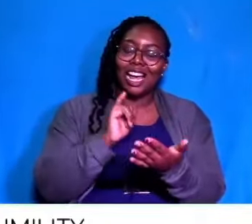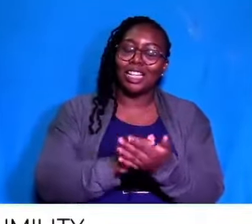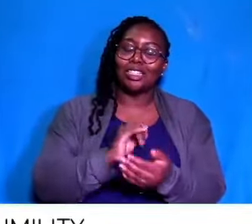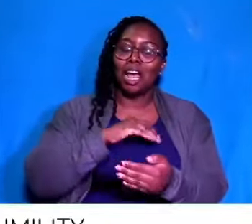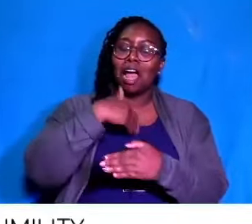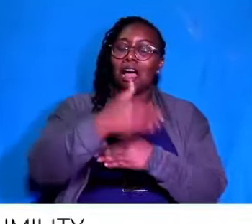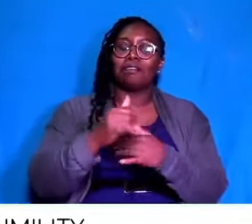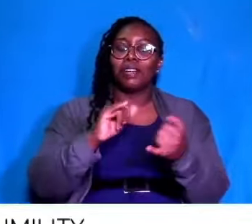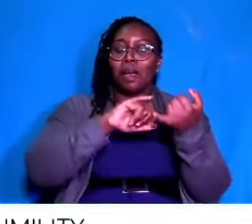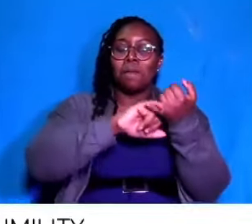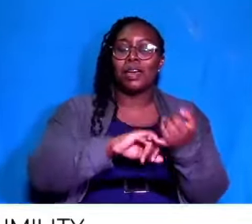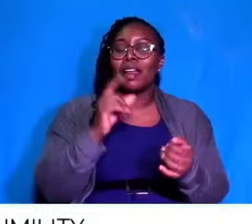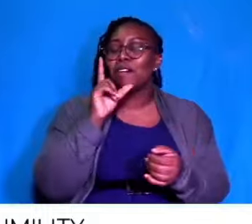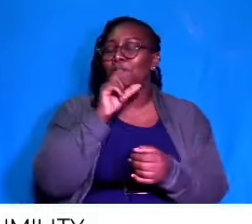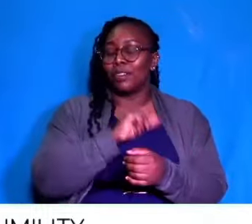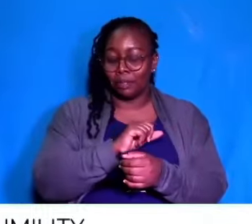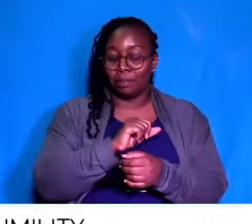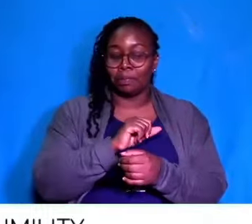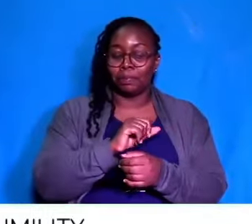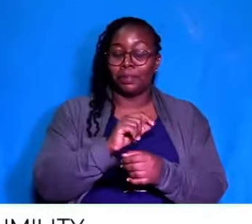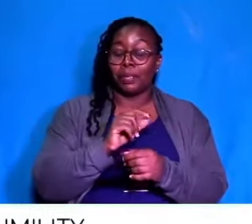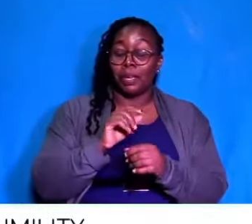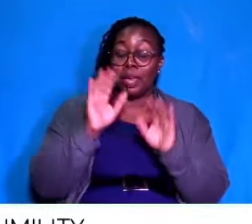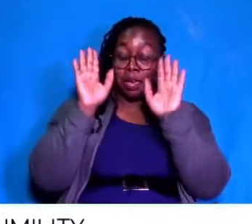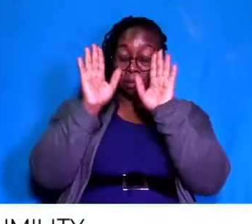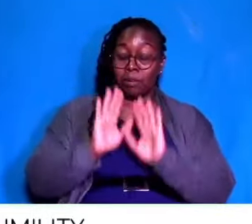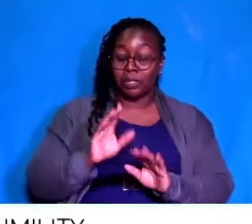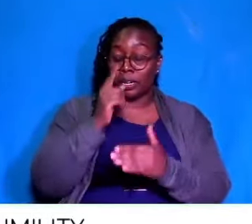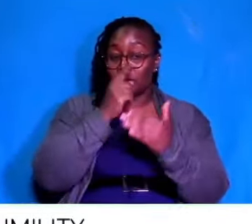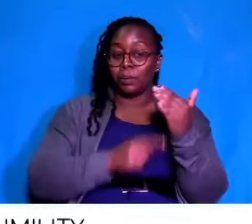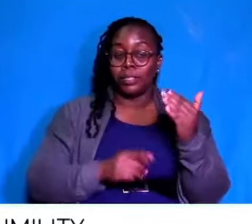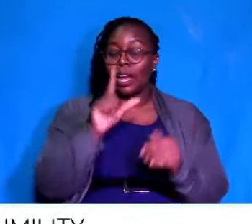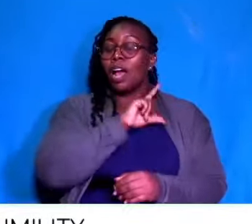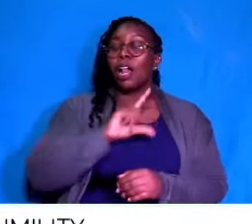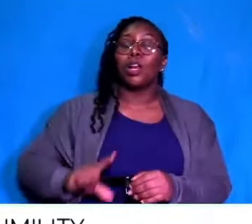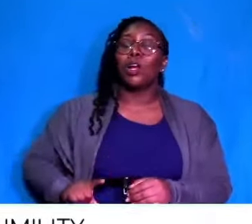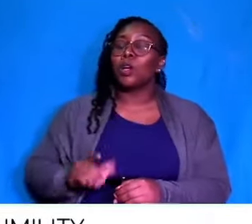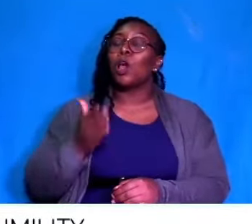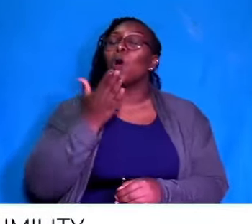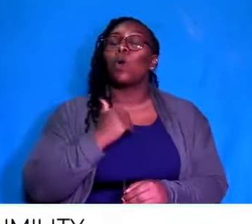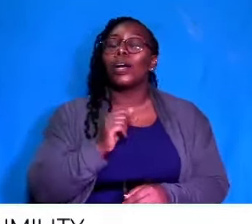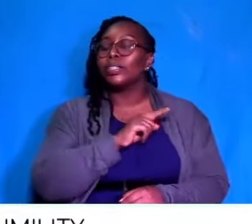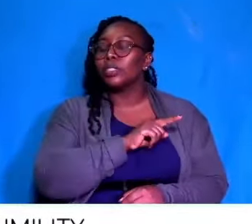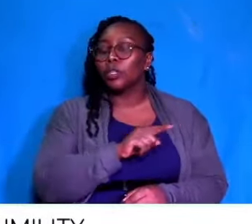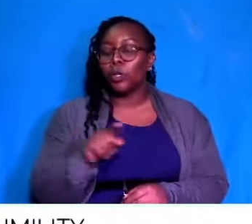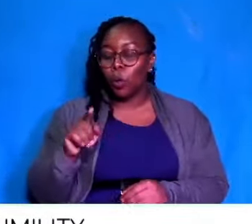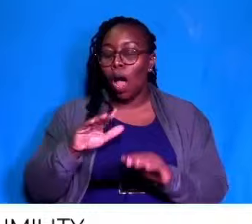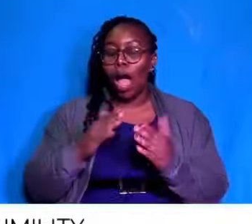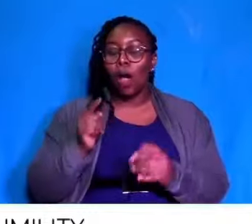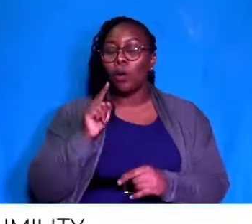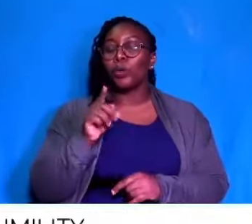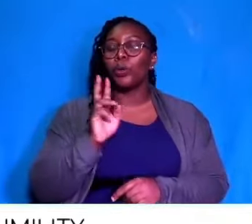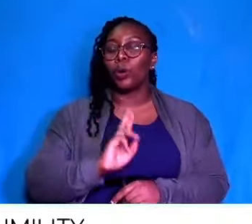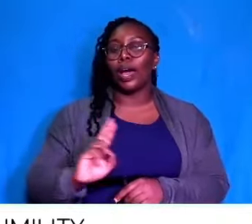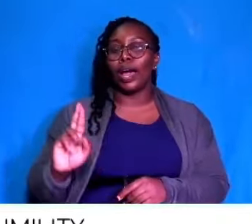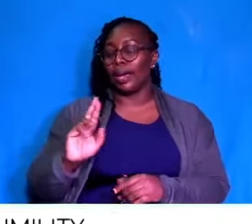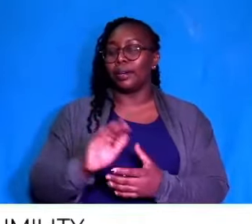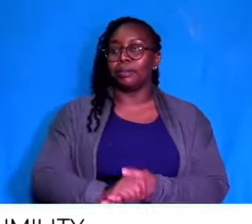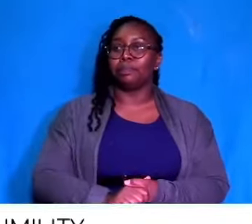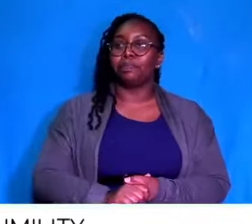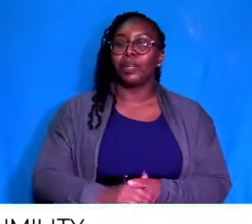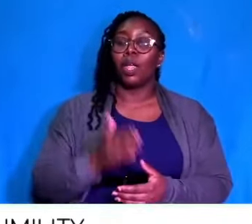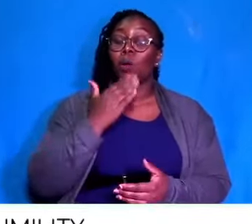But the Lord takes us as we are and does great things with us in the way He has made us. So I want to